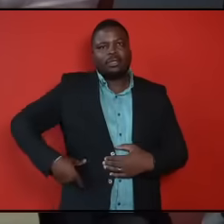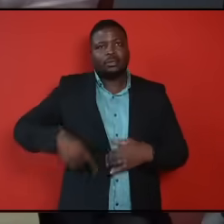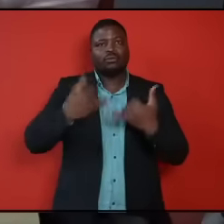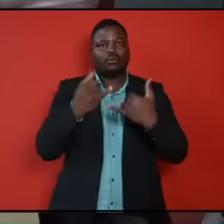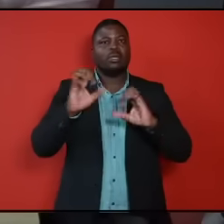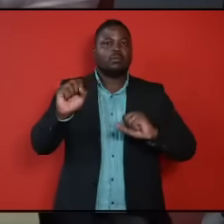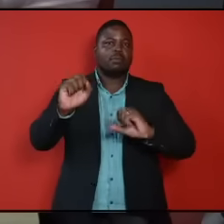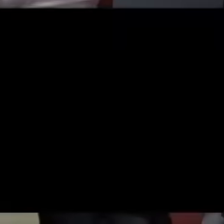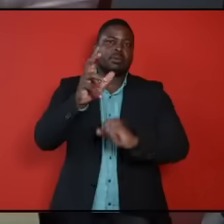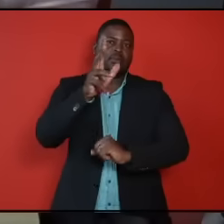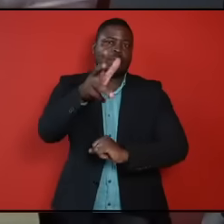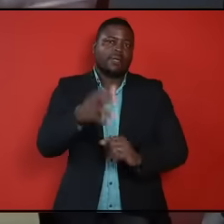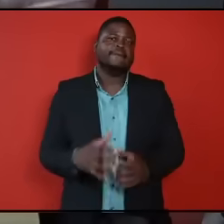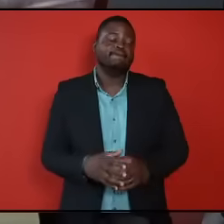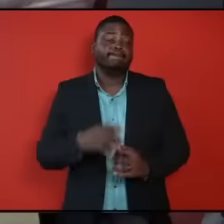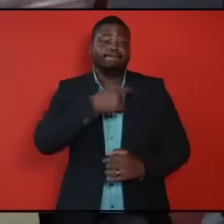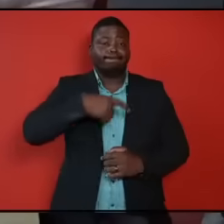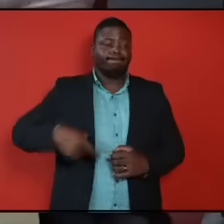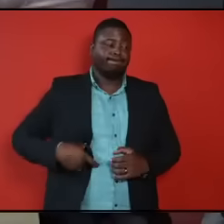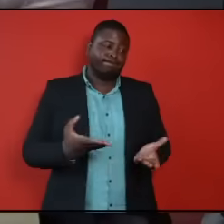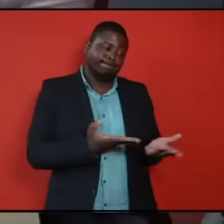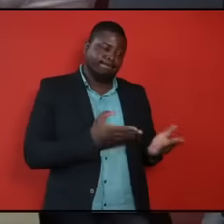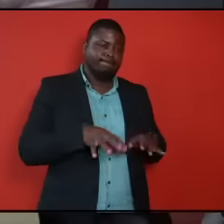today. President.